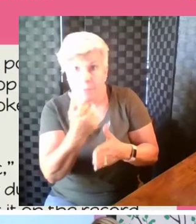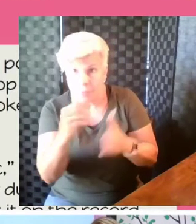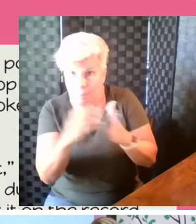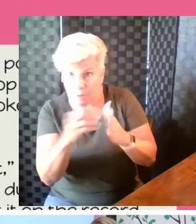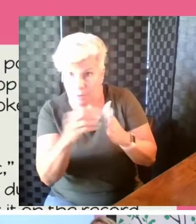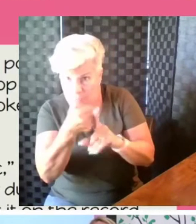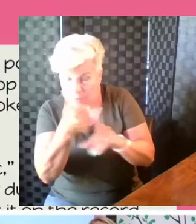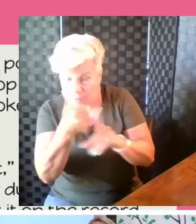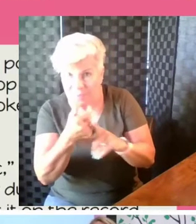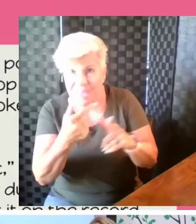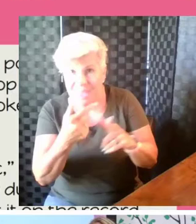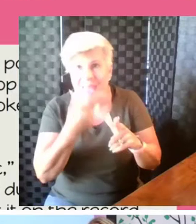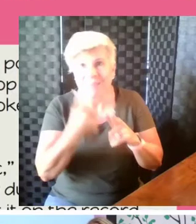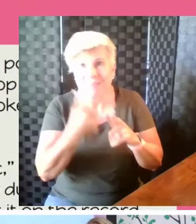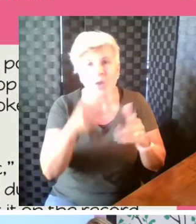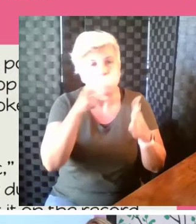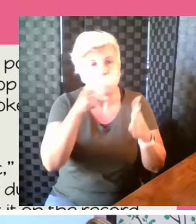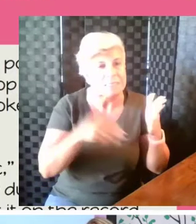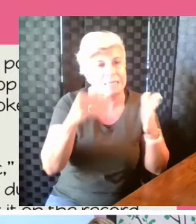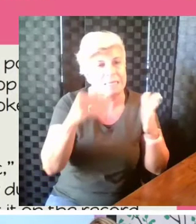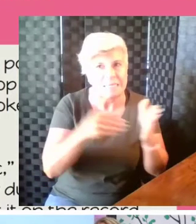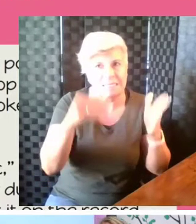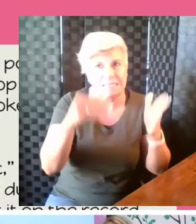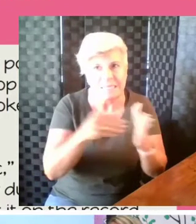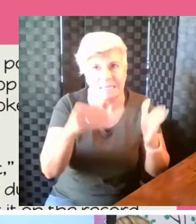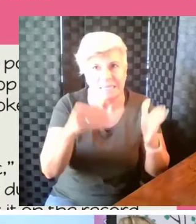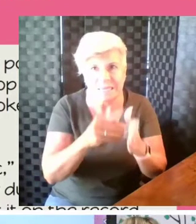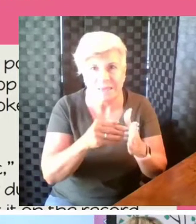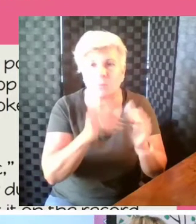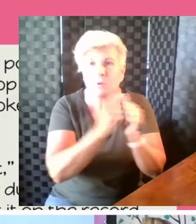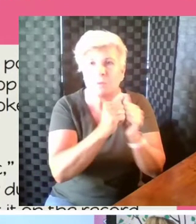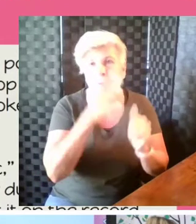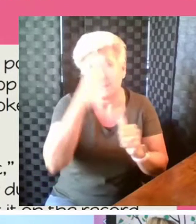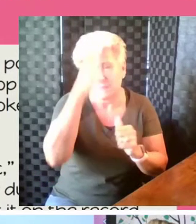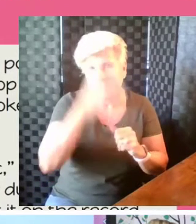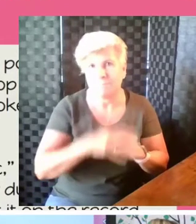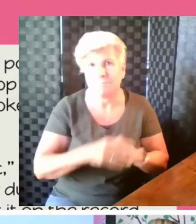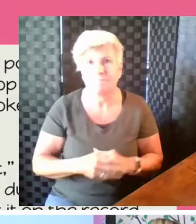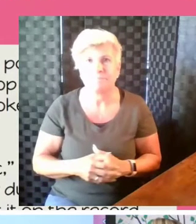by yourself, and then read that passage or this passage to a family member.